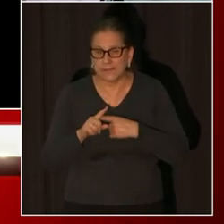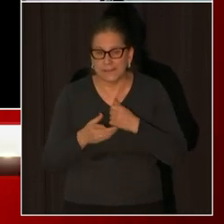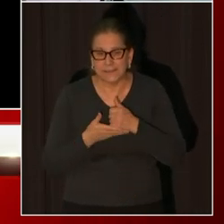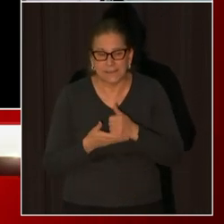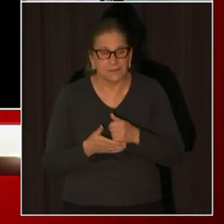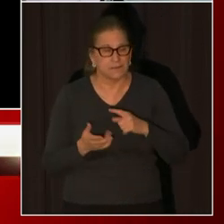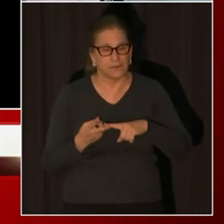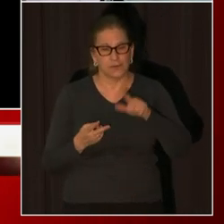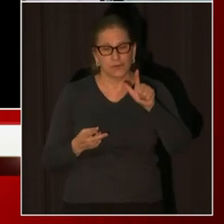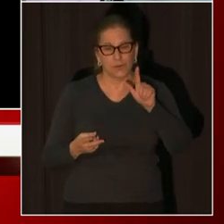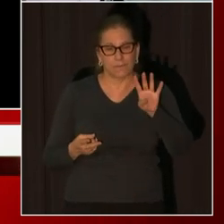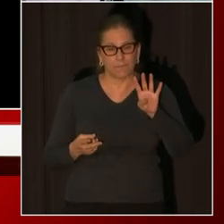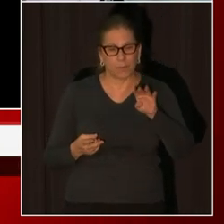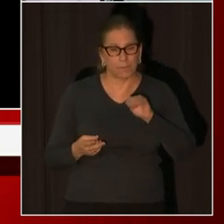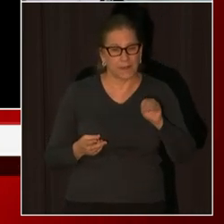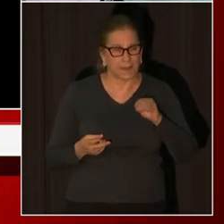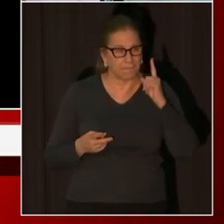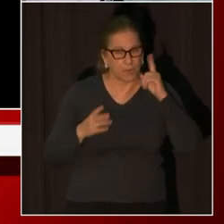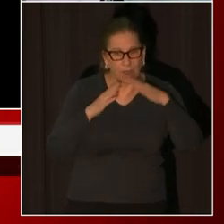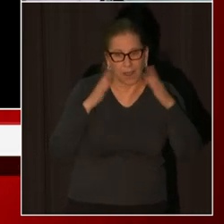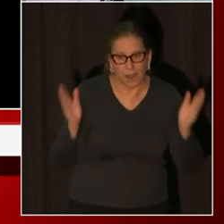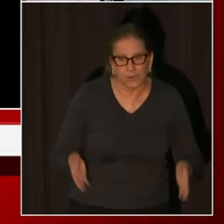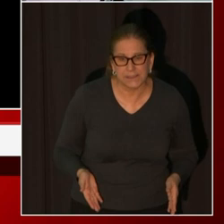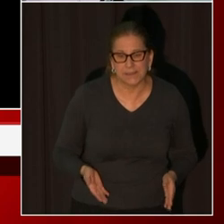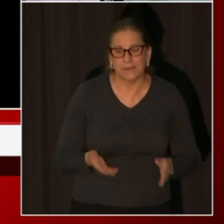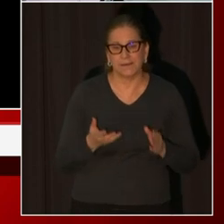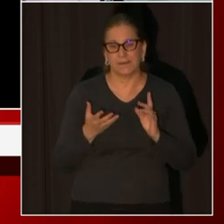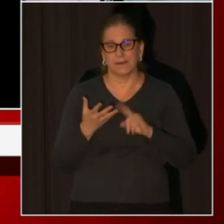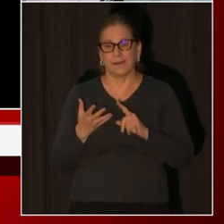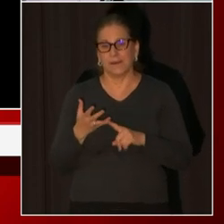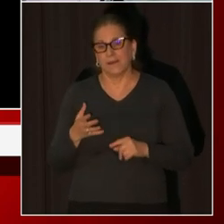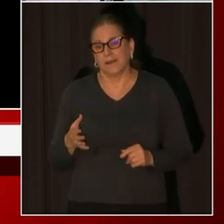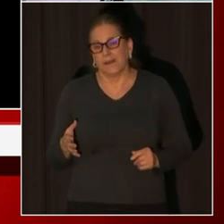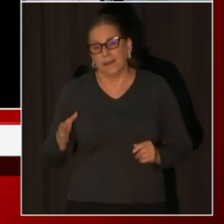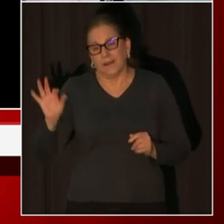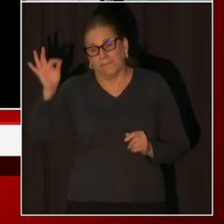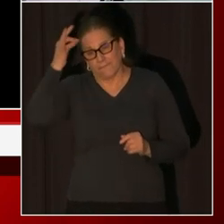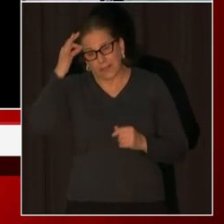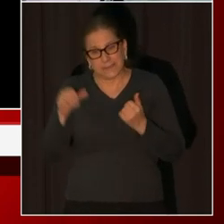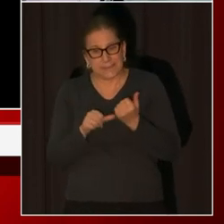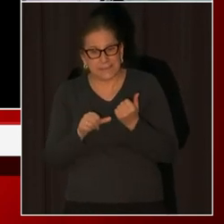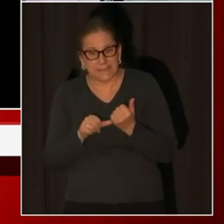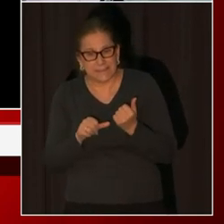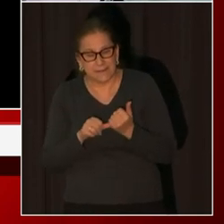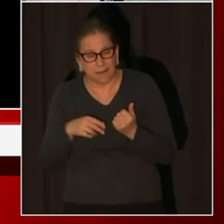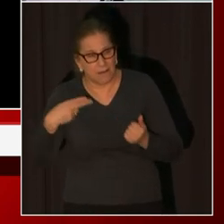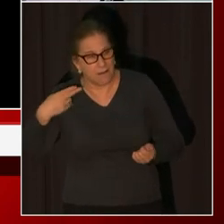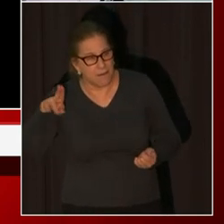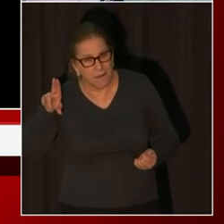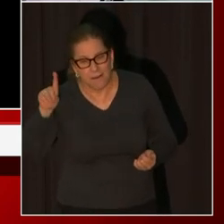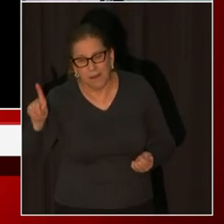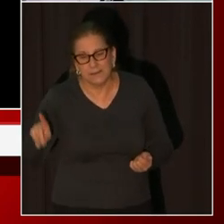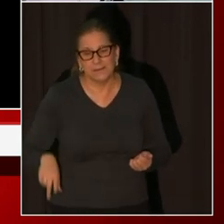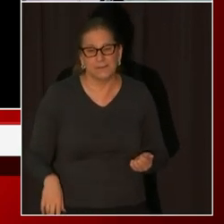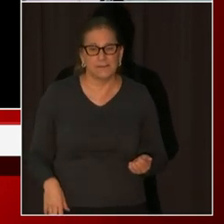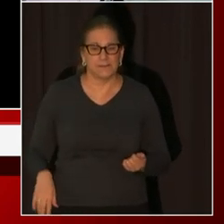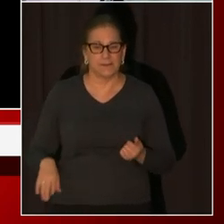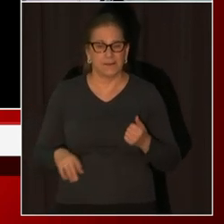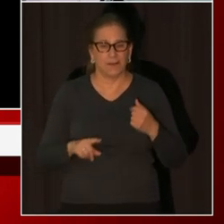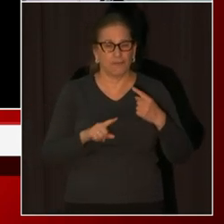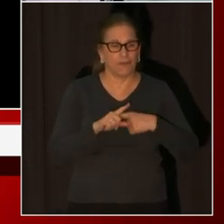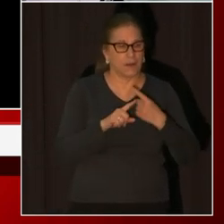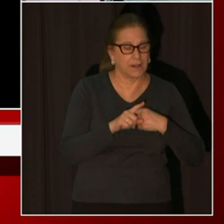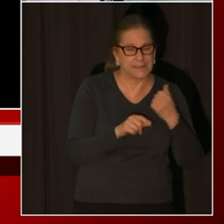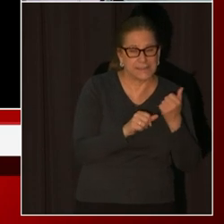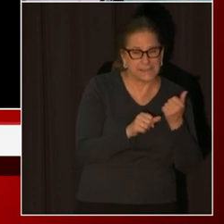Authority. There's federal assistance to owners of HUD-based projects for rental assistance, for supportive housing